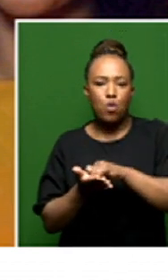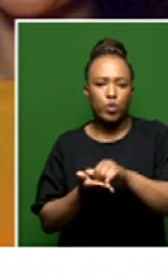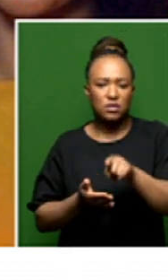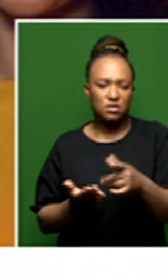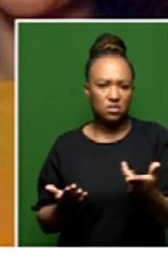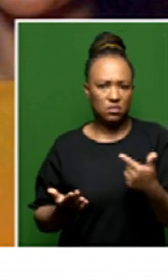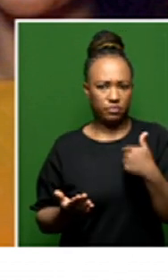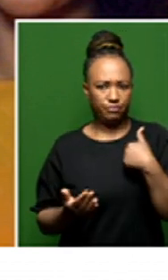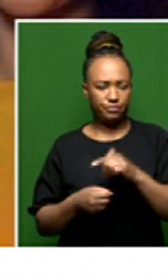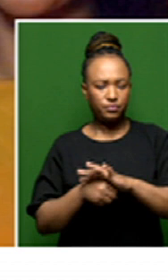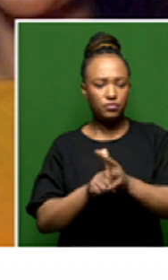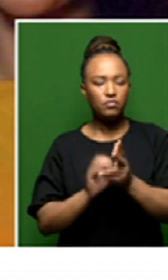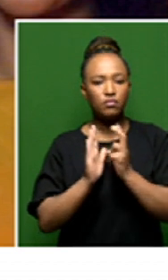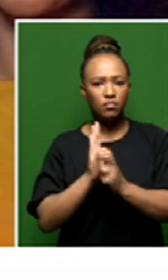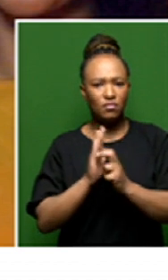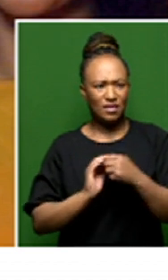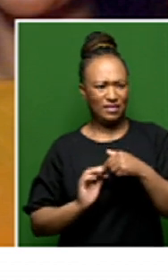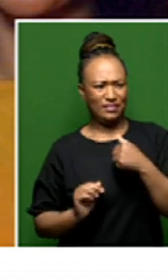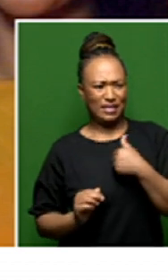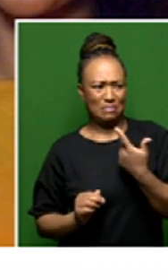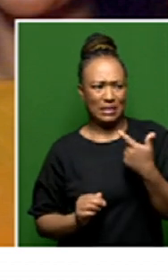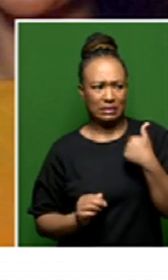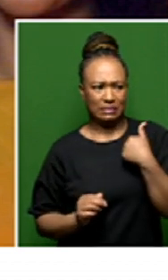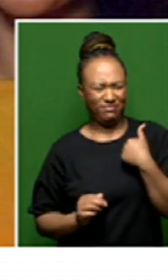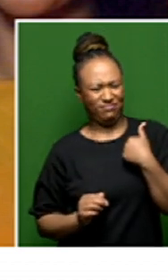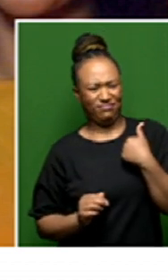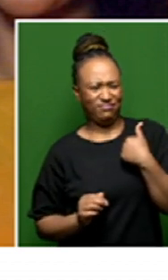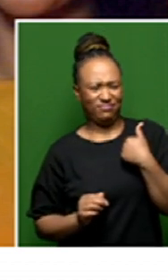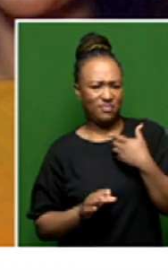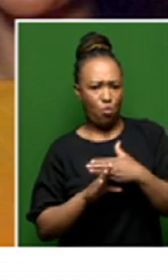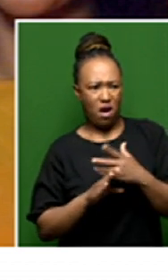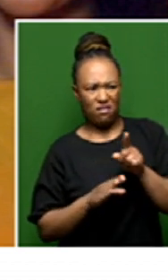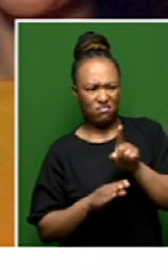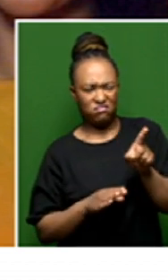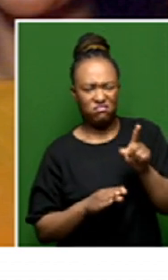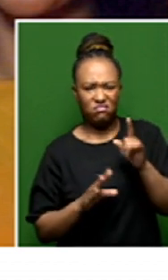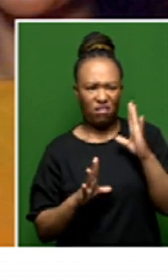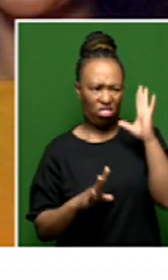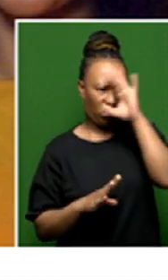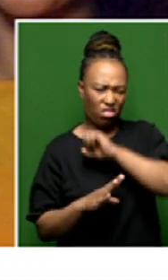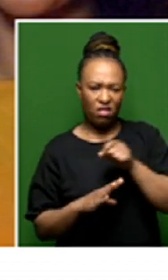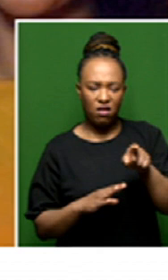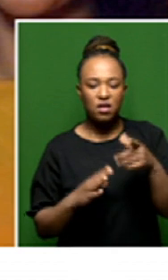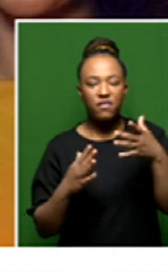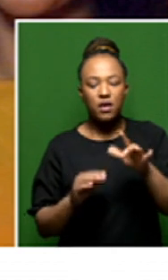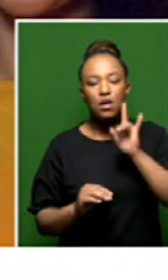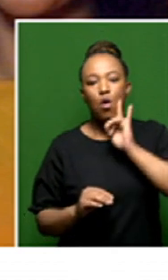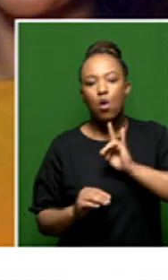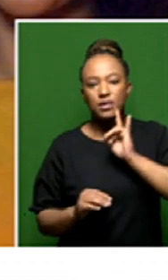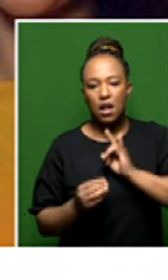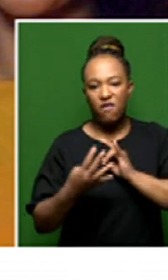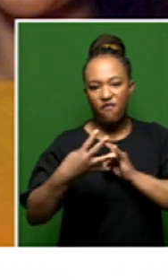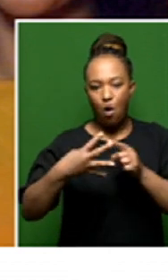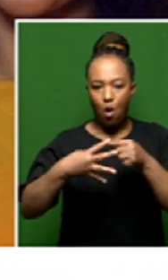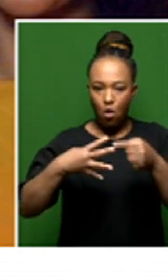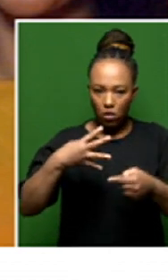a COVID protocol perspective, I found it incredibly strange. We were also given a list of 4 hotels to choose from